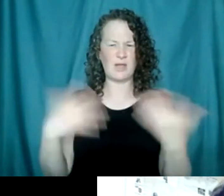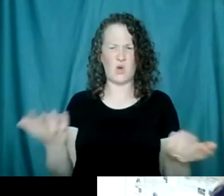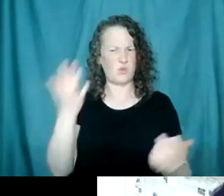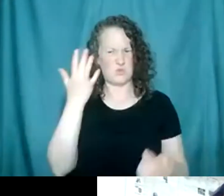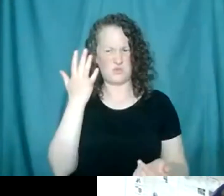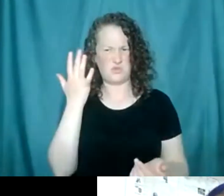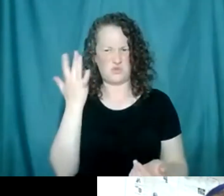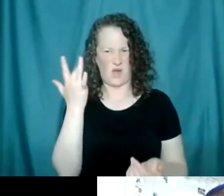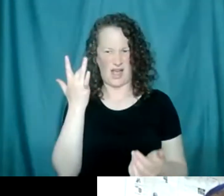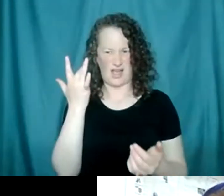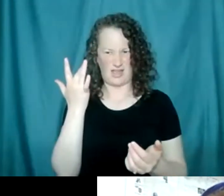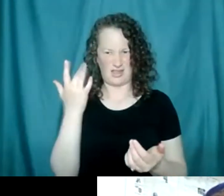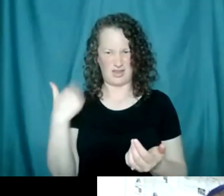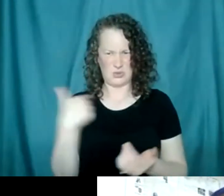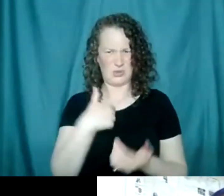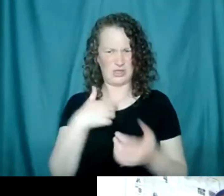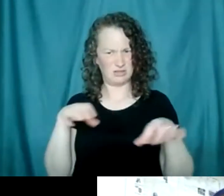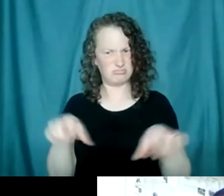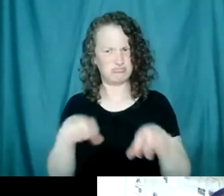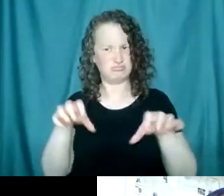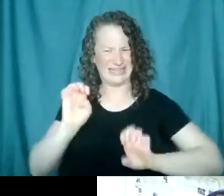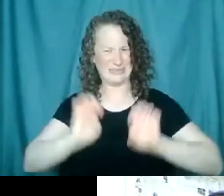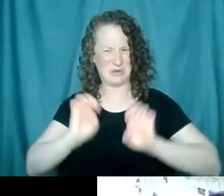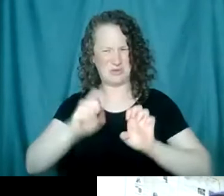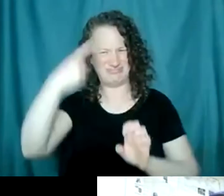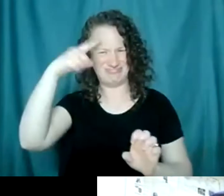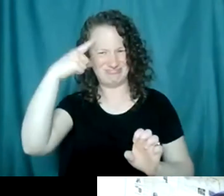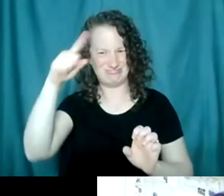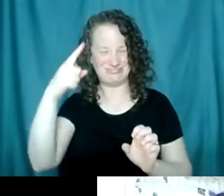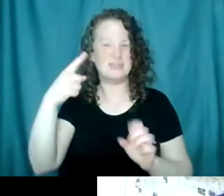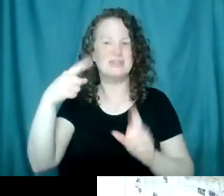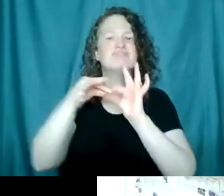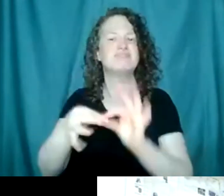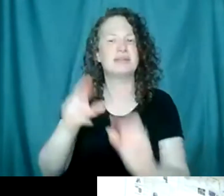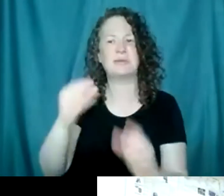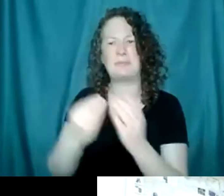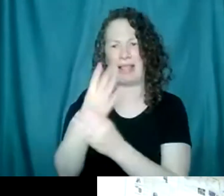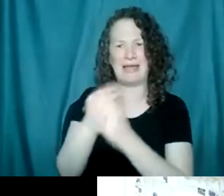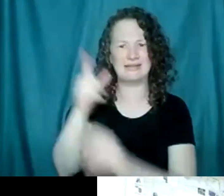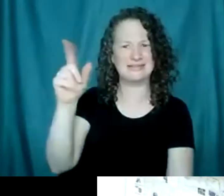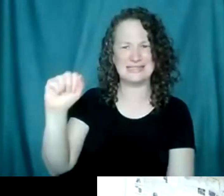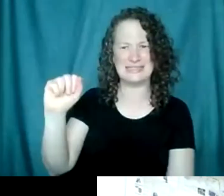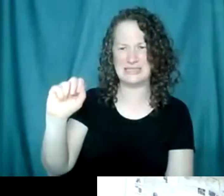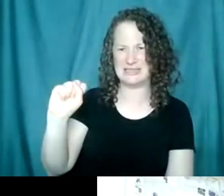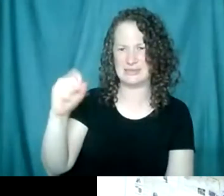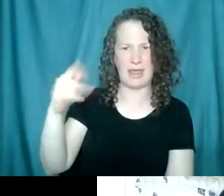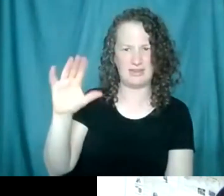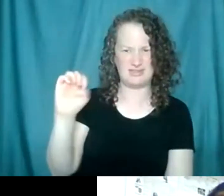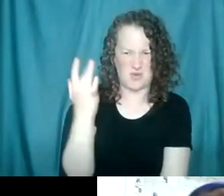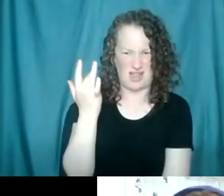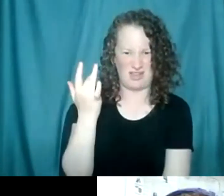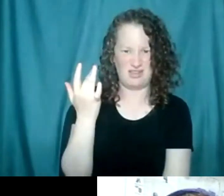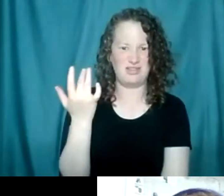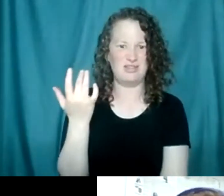perform plant experiments in space as well? What's the point? I mean, like, okay, maybe like if we get boots